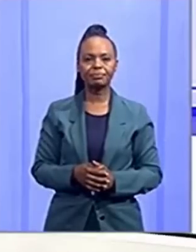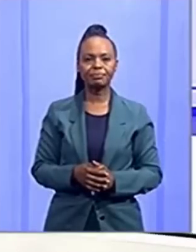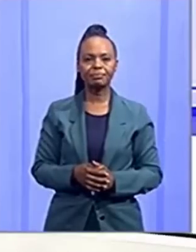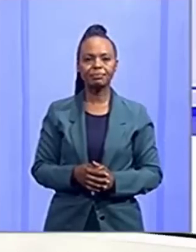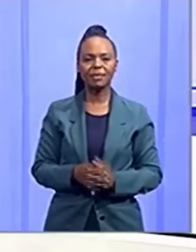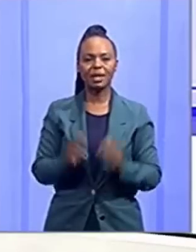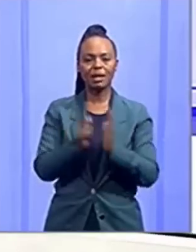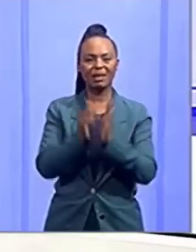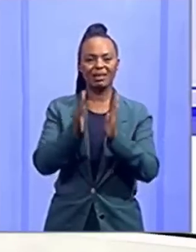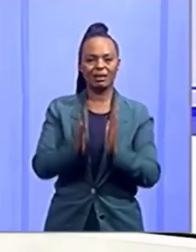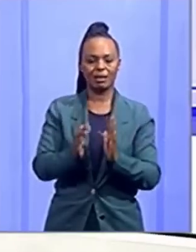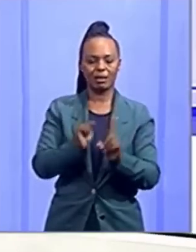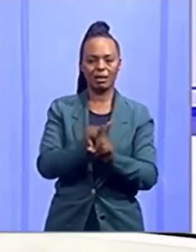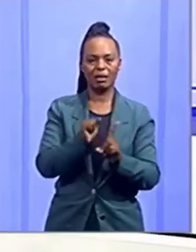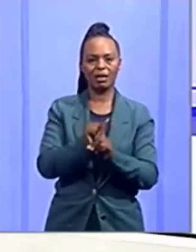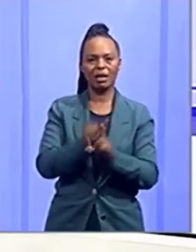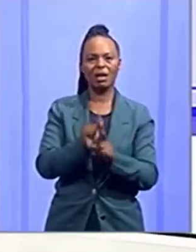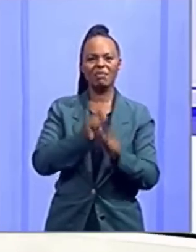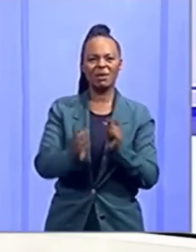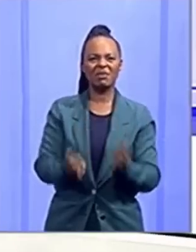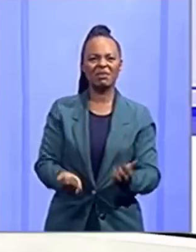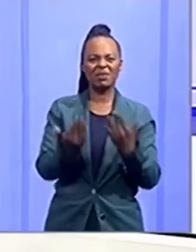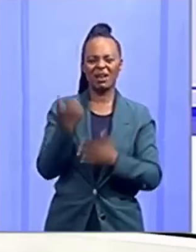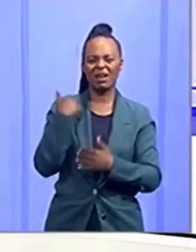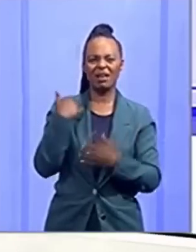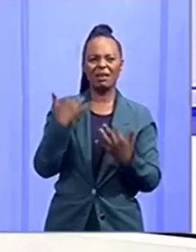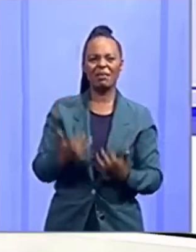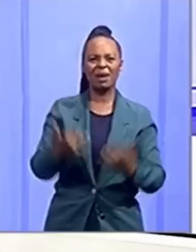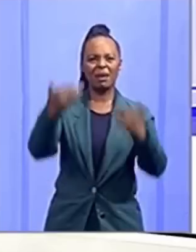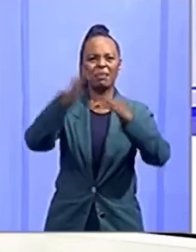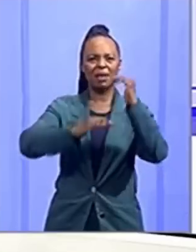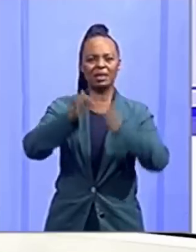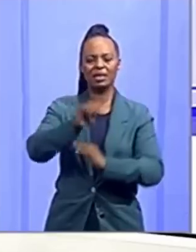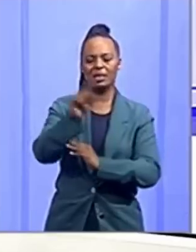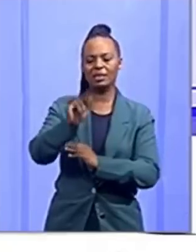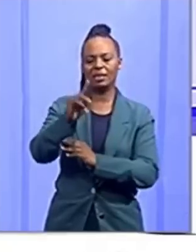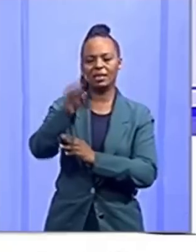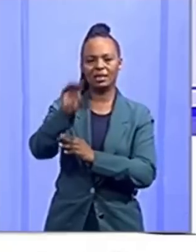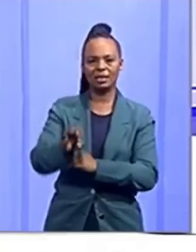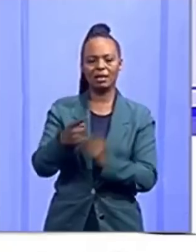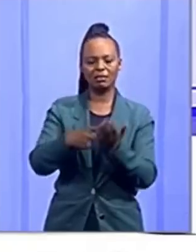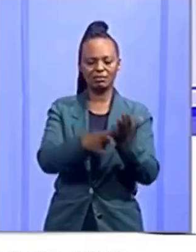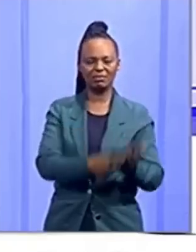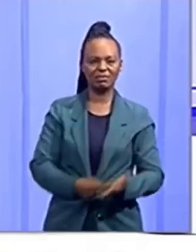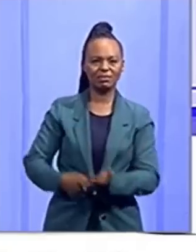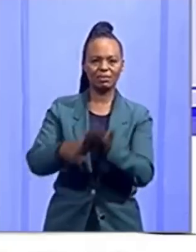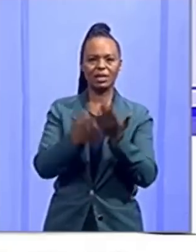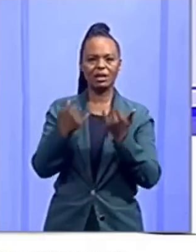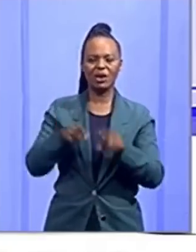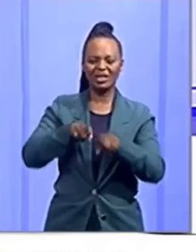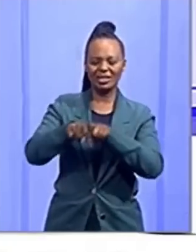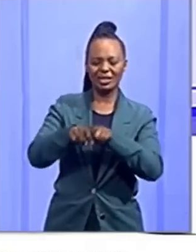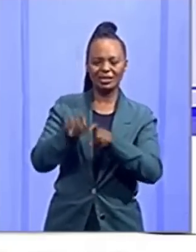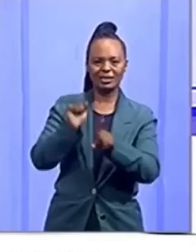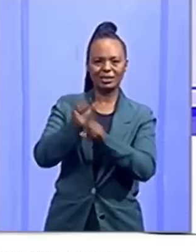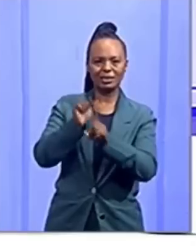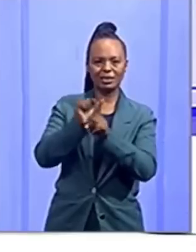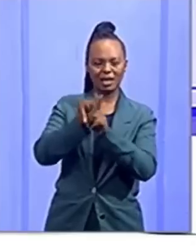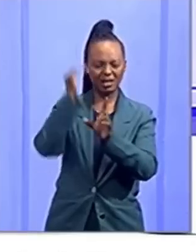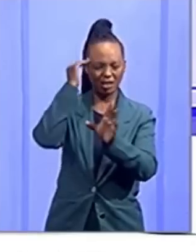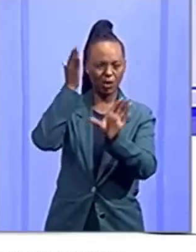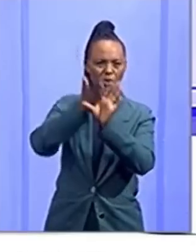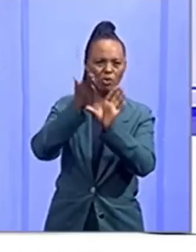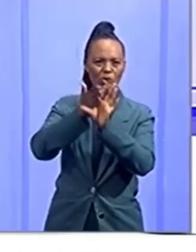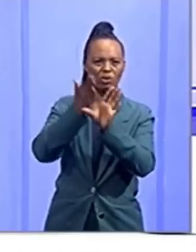Babueledi ba yo a latofalediwang go fisa palamente Zandile Mafe ba sekaseka pegelo ya diteko e ka ga itekanelo ya gagwe